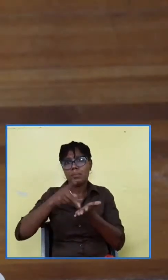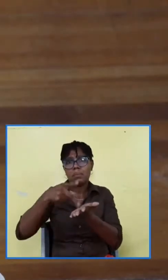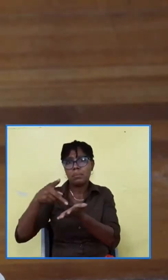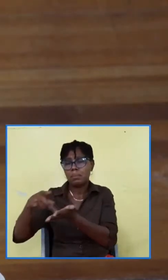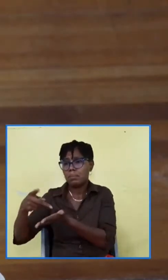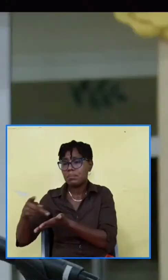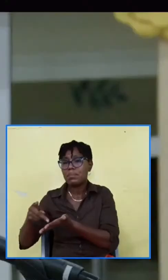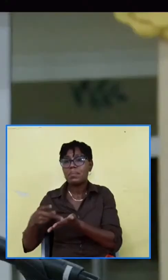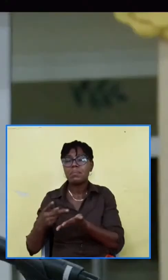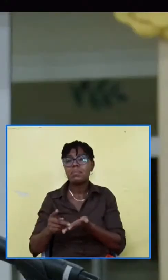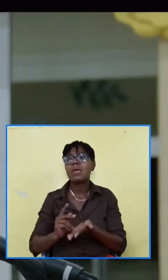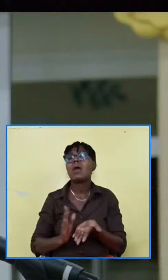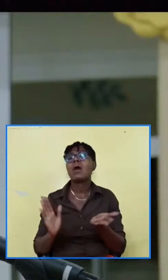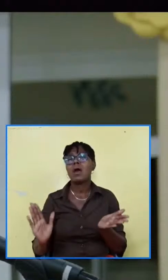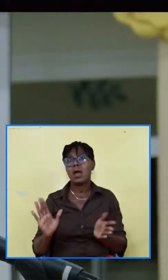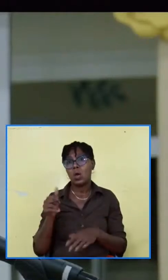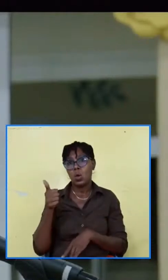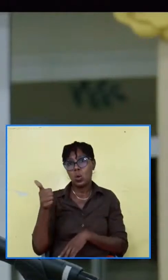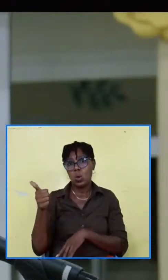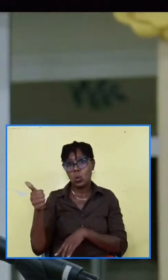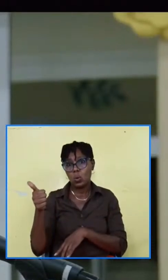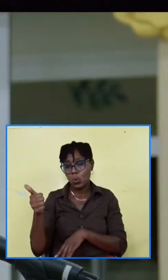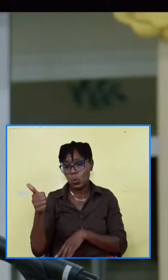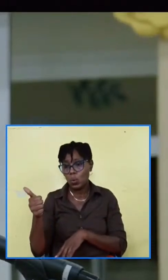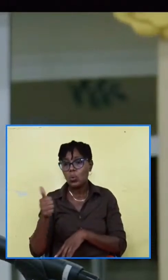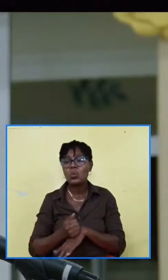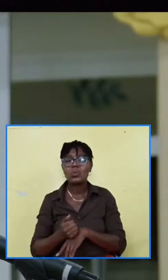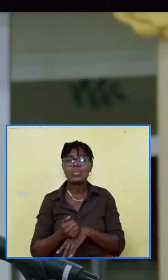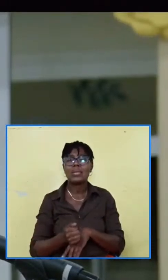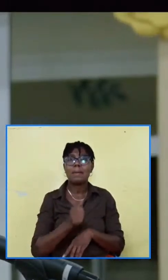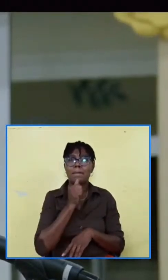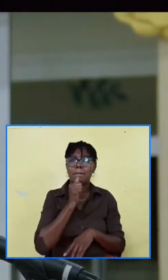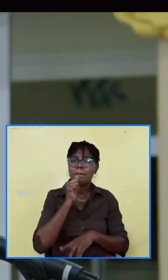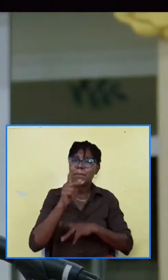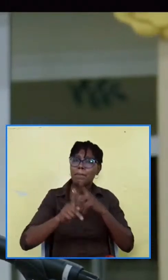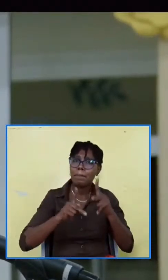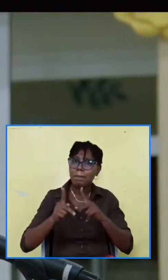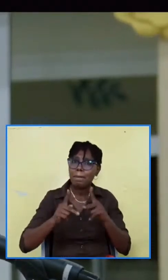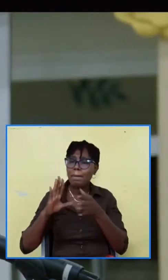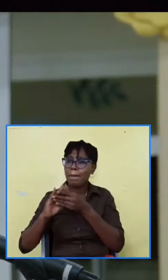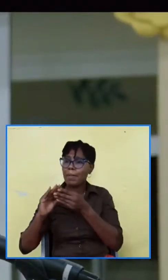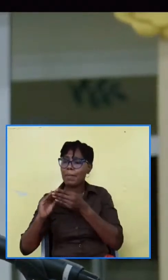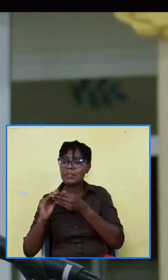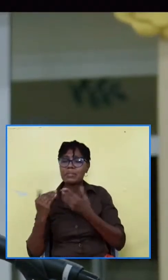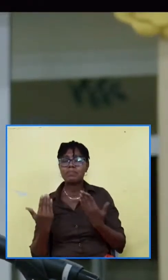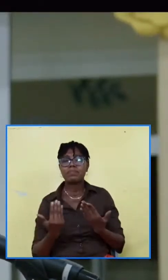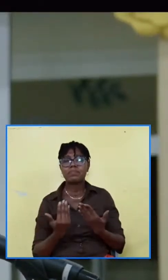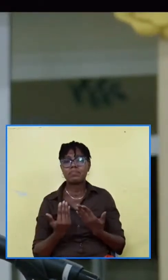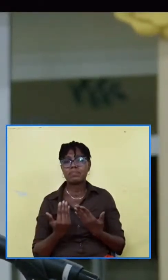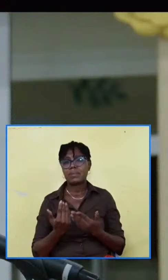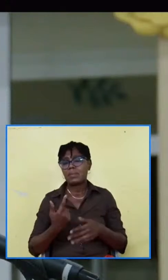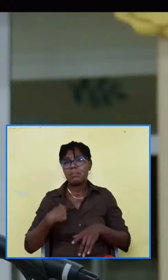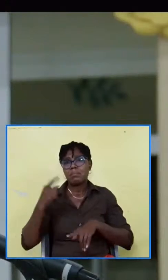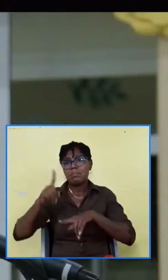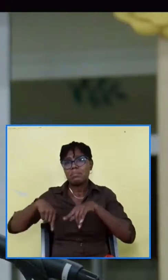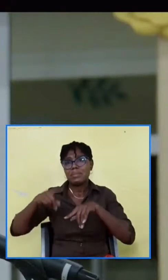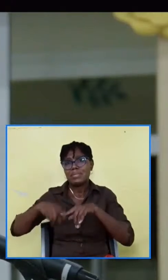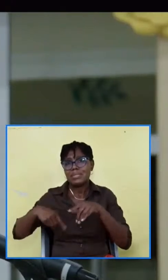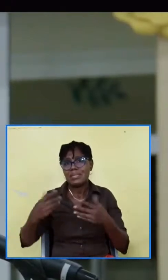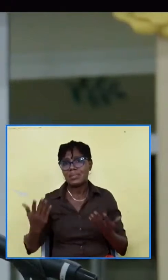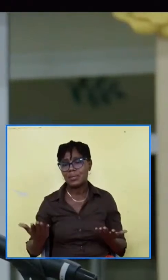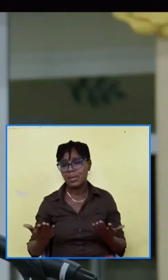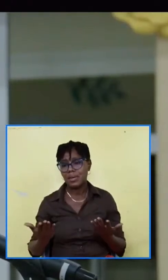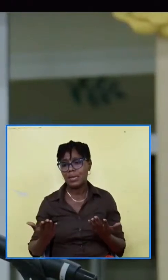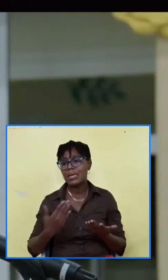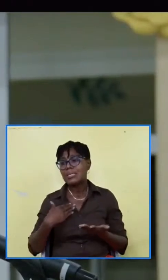person to fill this gap and to get more private people then to say, okay, well, if I cannot afford it, so to speak, and give an